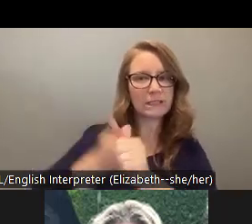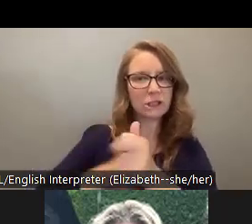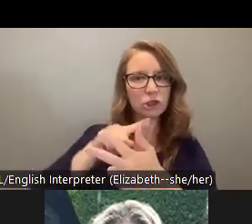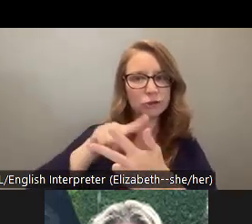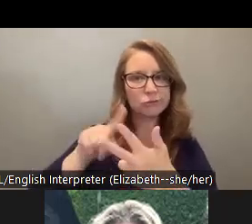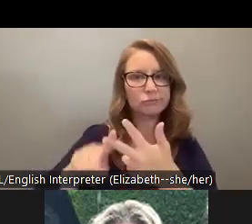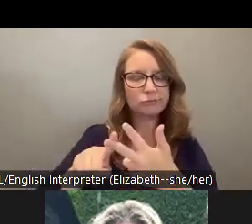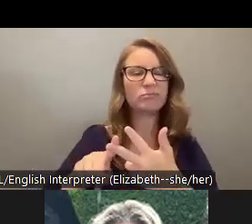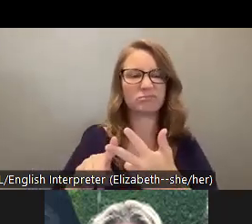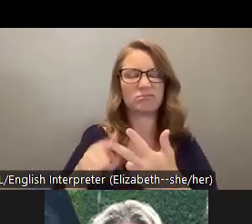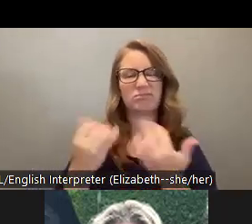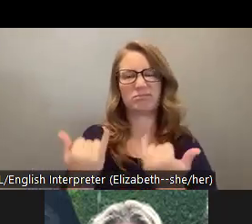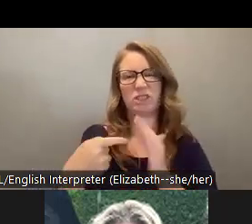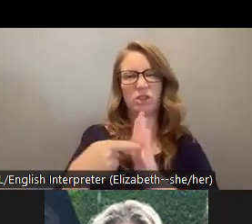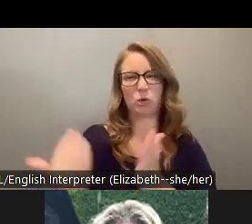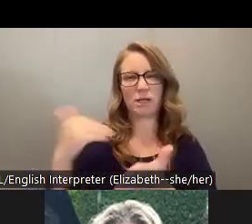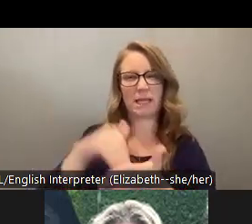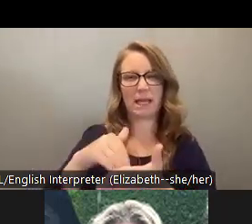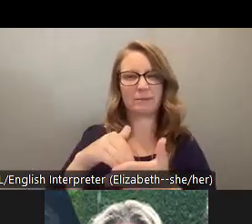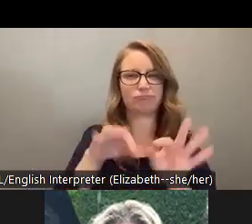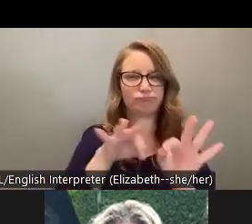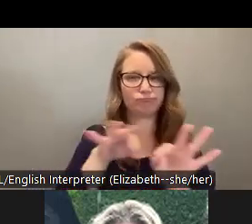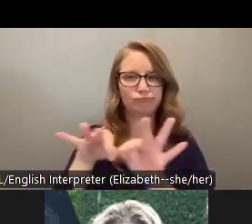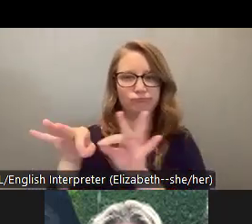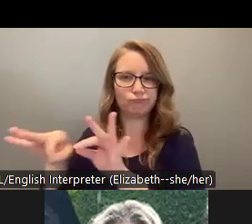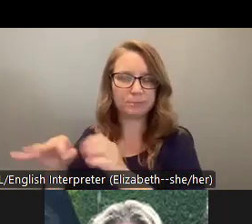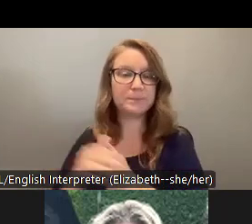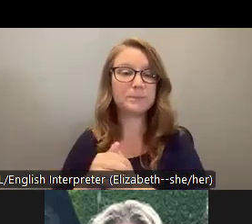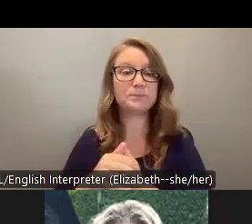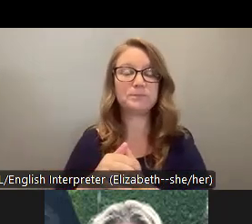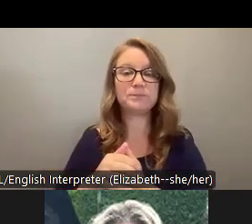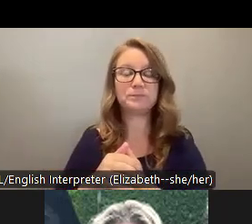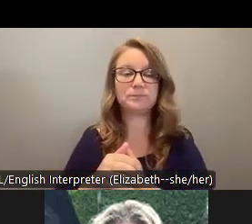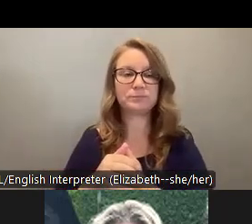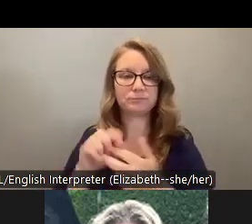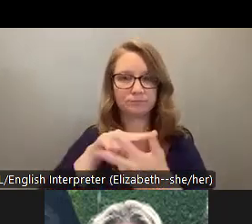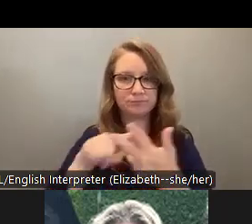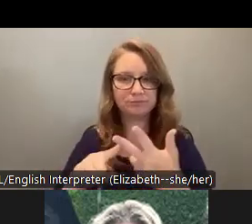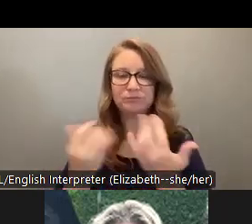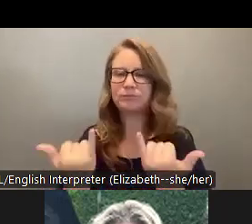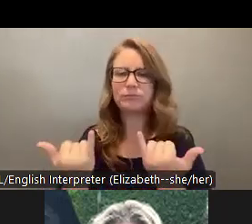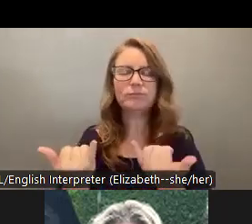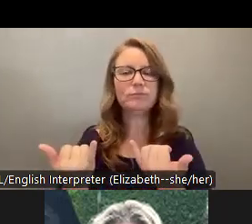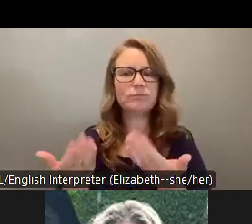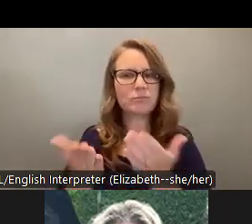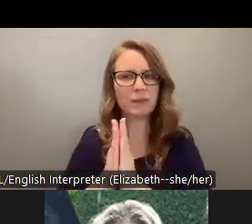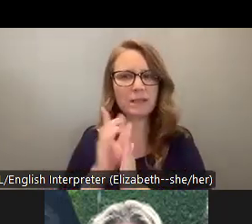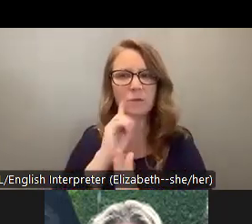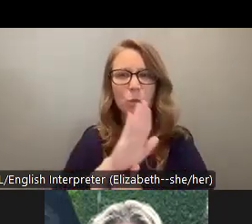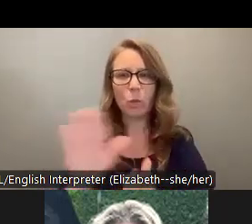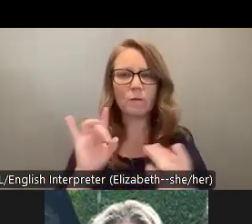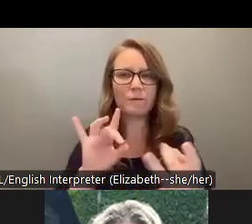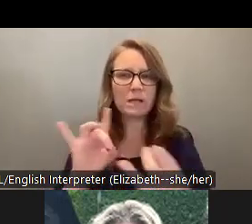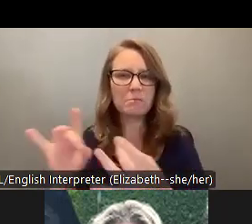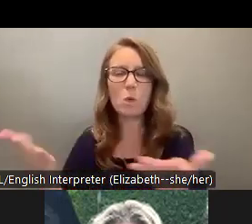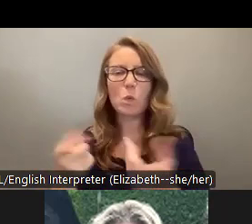each one here. Um, and then basically from this point, just looking for your feedback on what you guys think